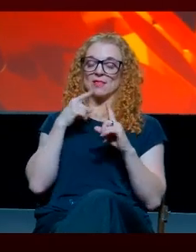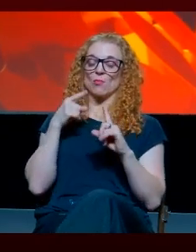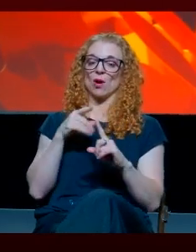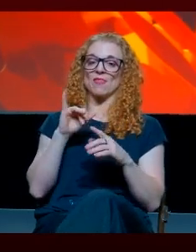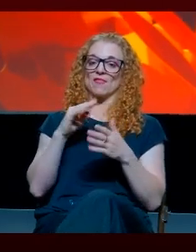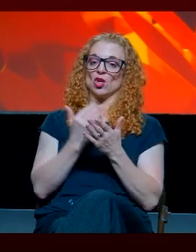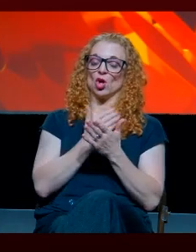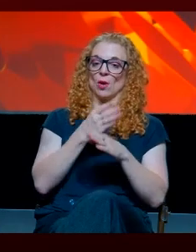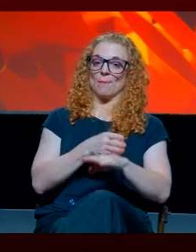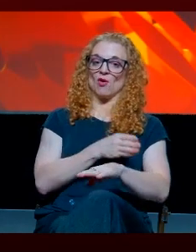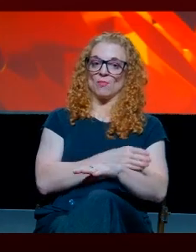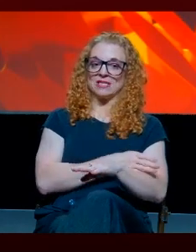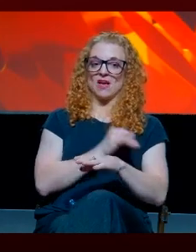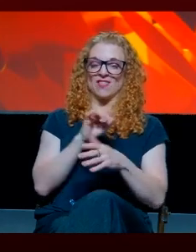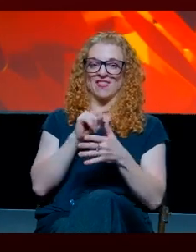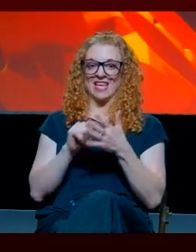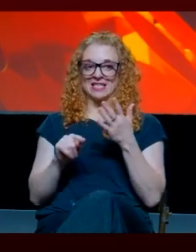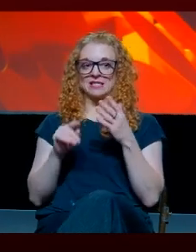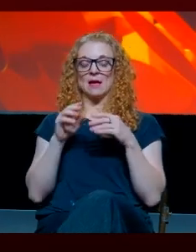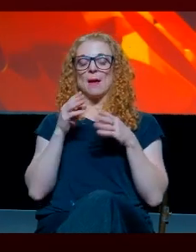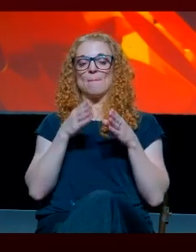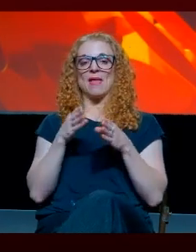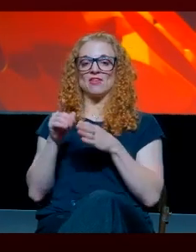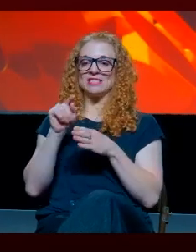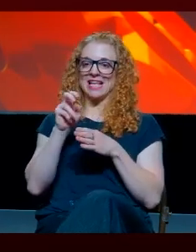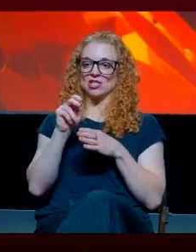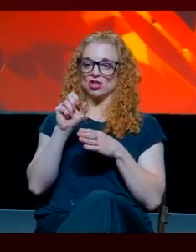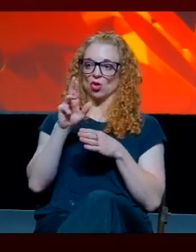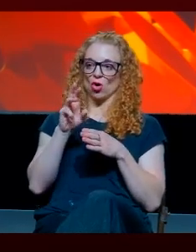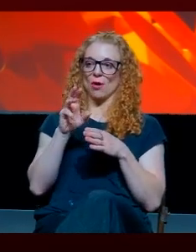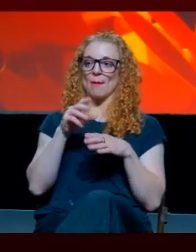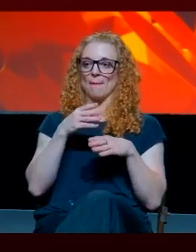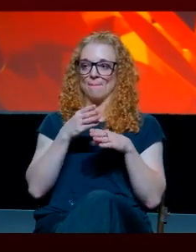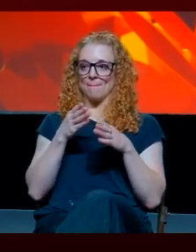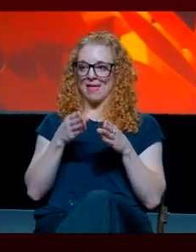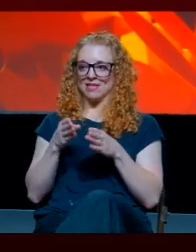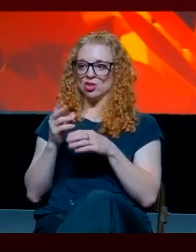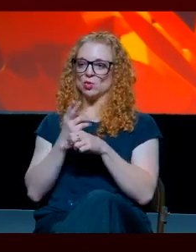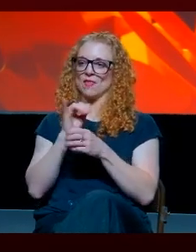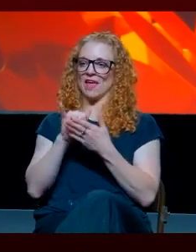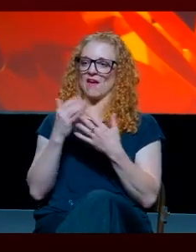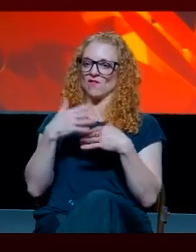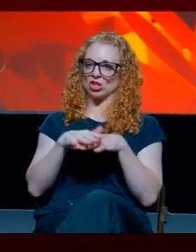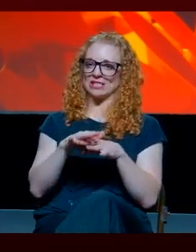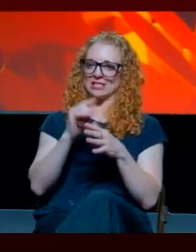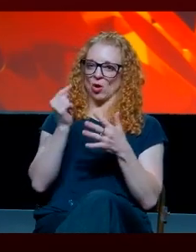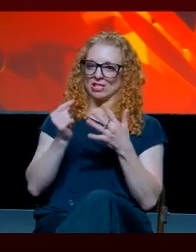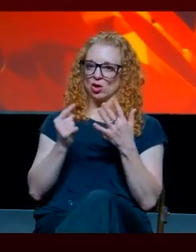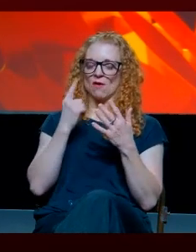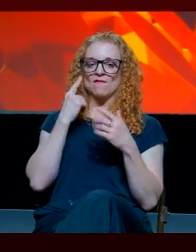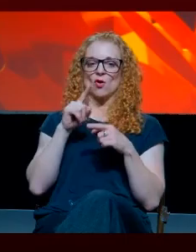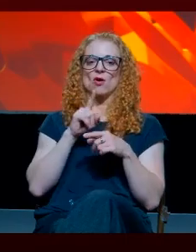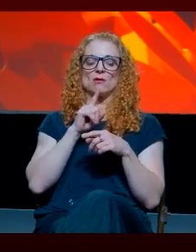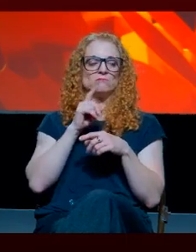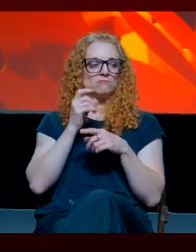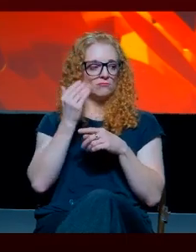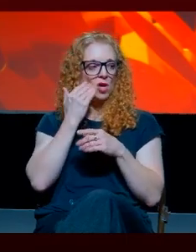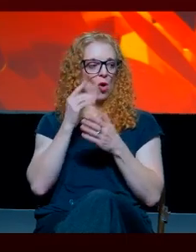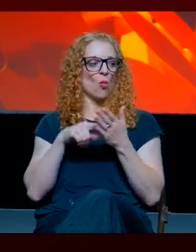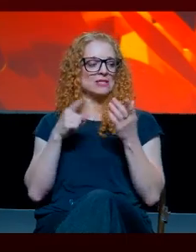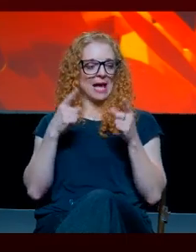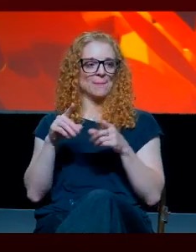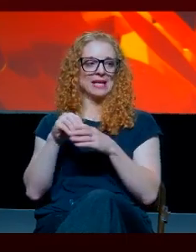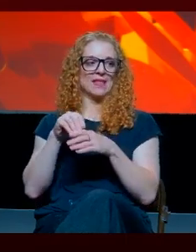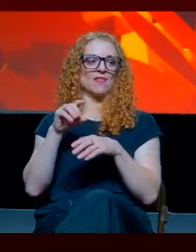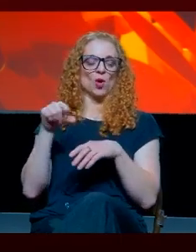new improvements in these tensor methods are using the convergence criteria to be that it realized what was in a quantum